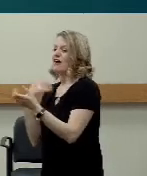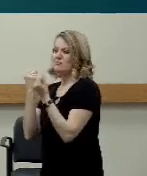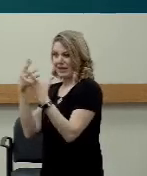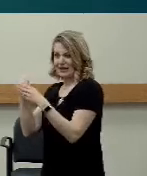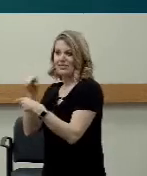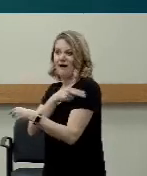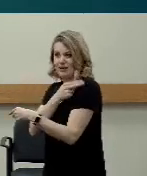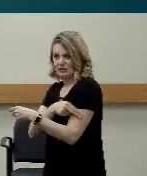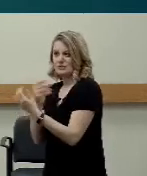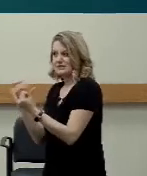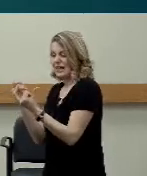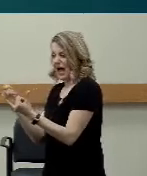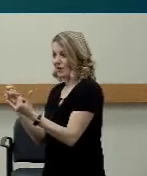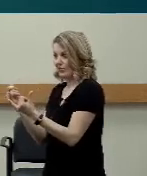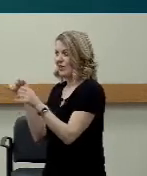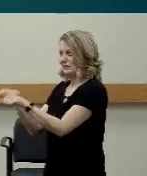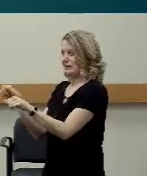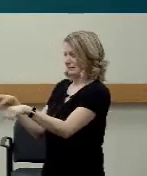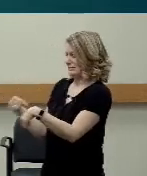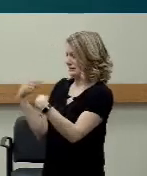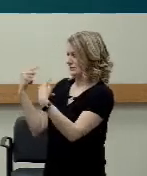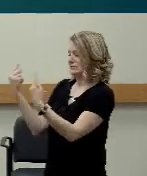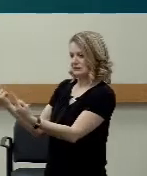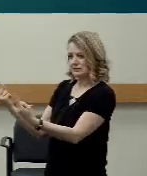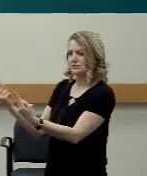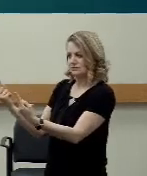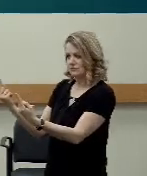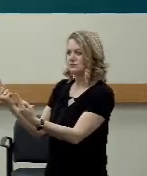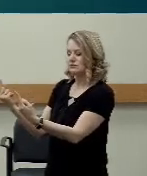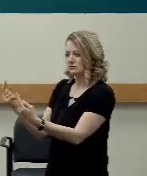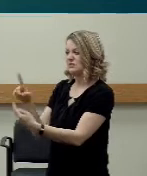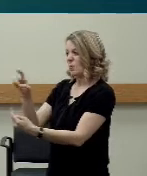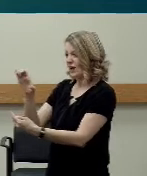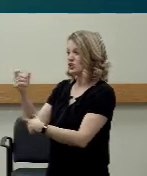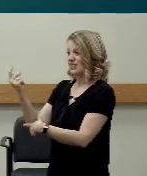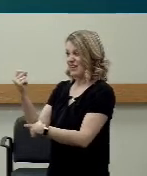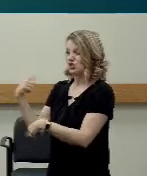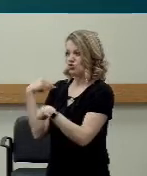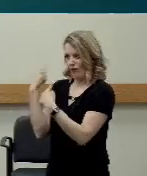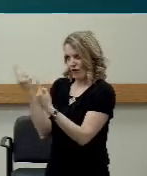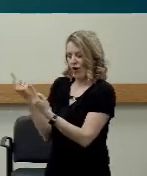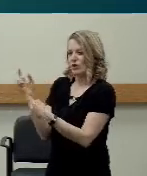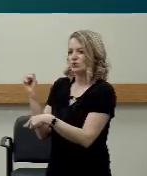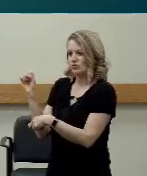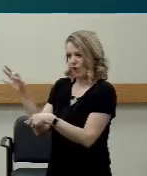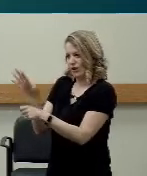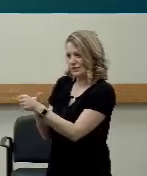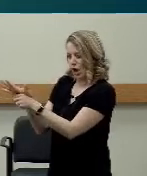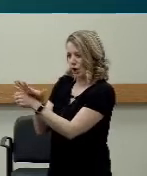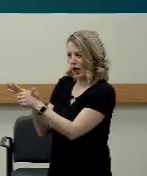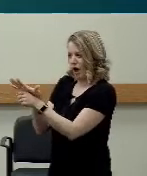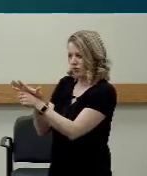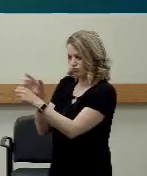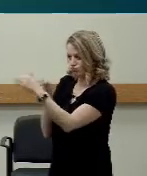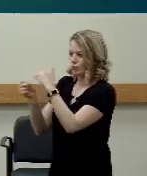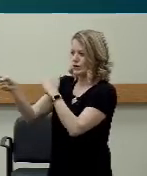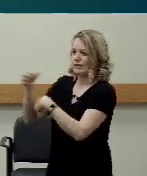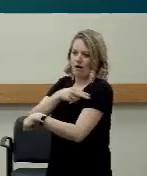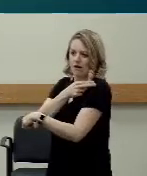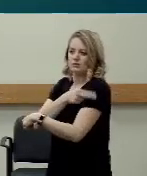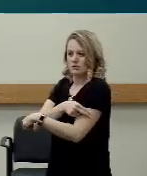today and that have been in the hospital on the eastern part of our state. 111 to date having ever been hospitalized,